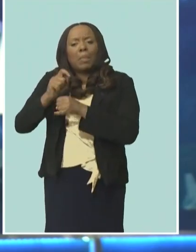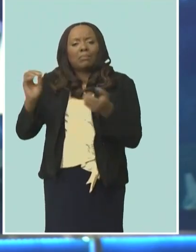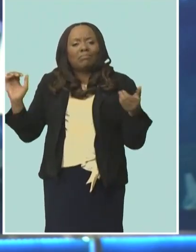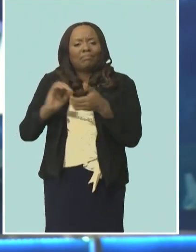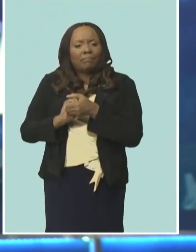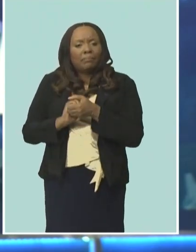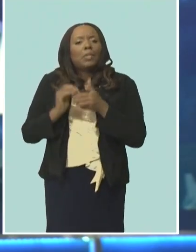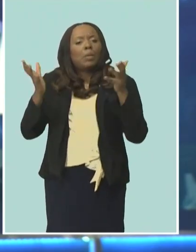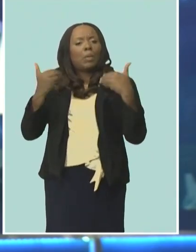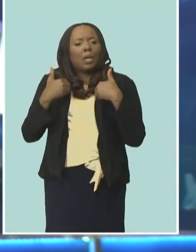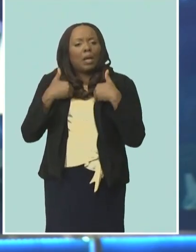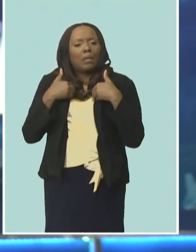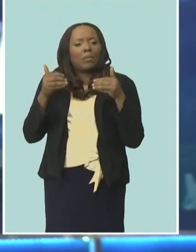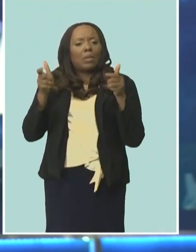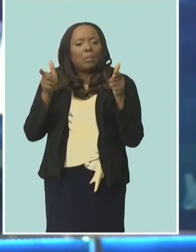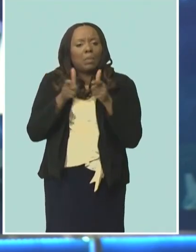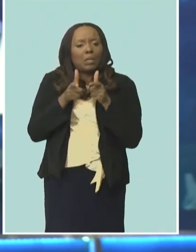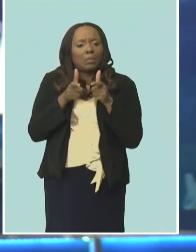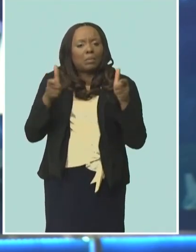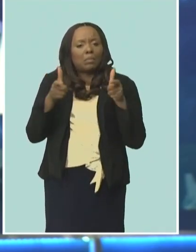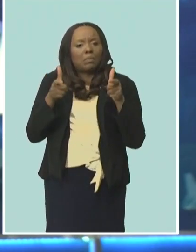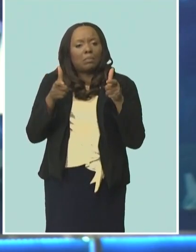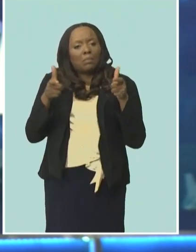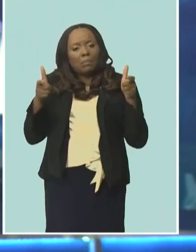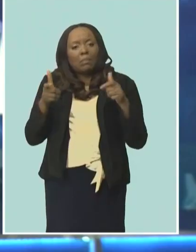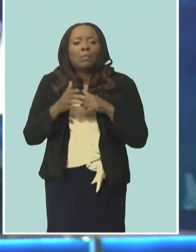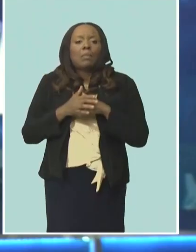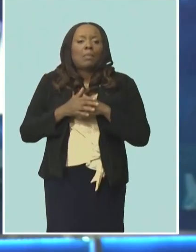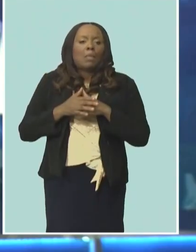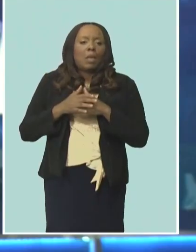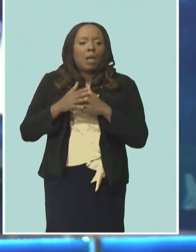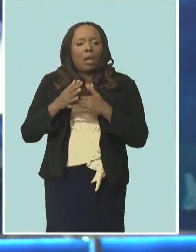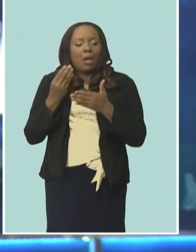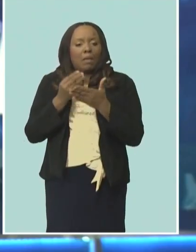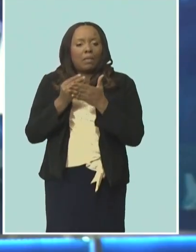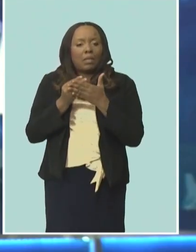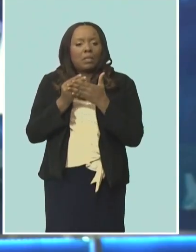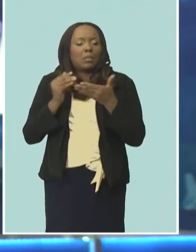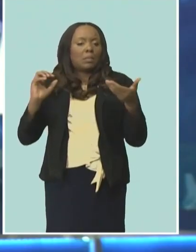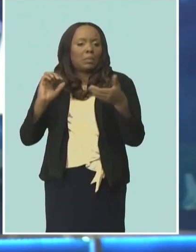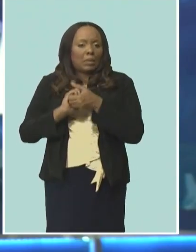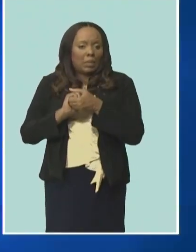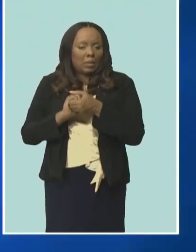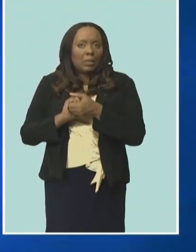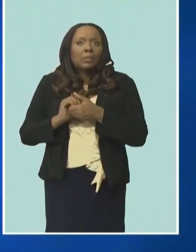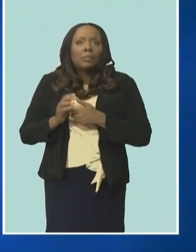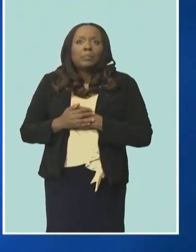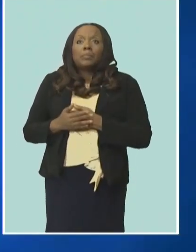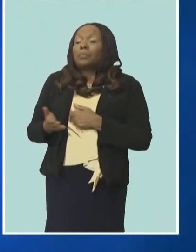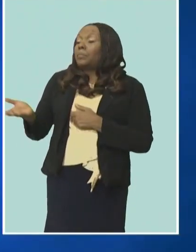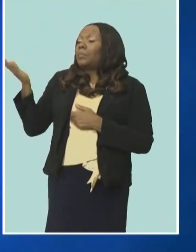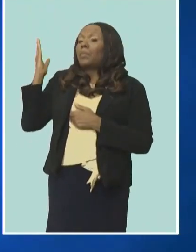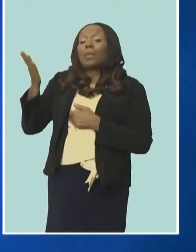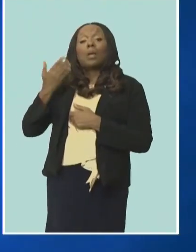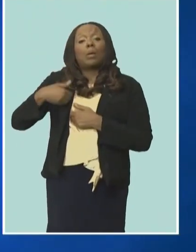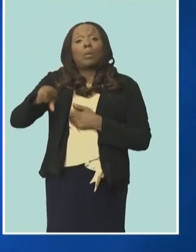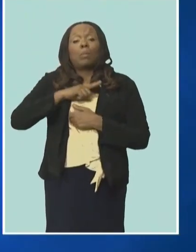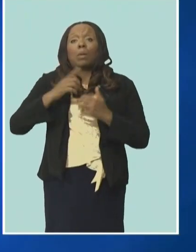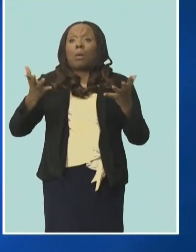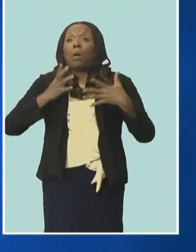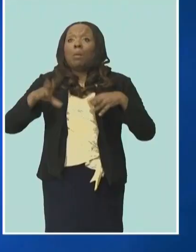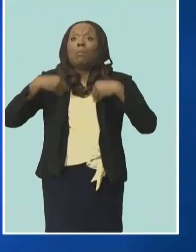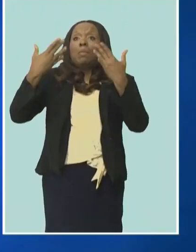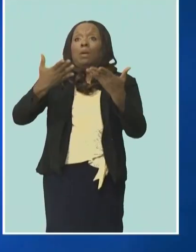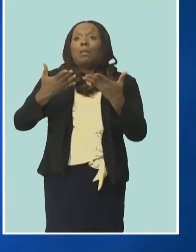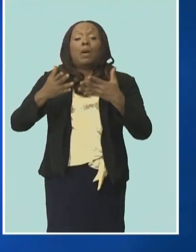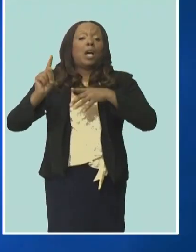national micro, small and medium enterprises financing partnership. It is intended to provide investor